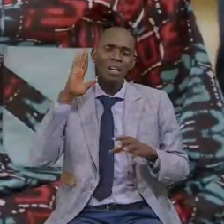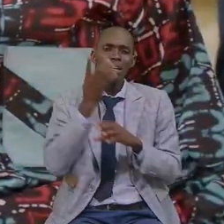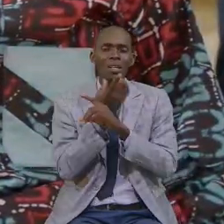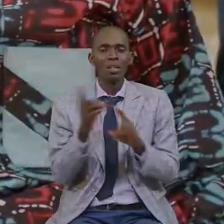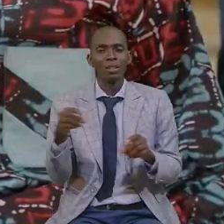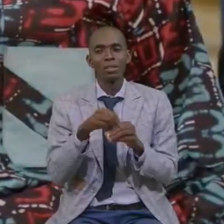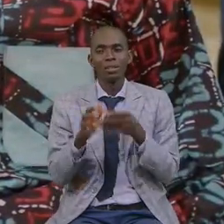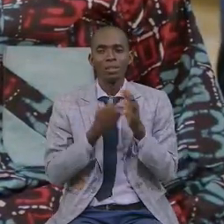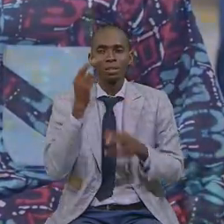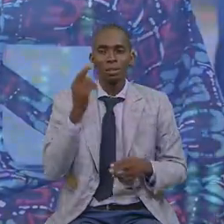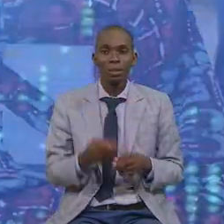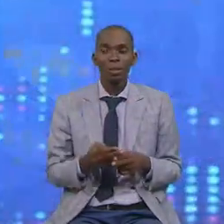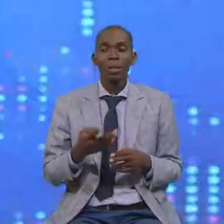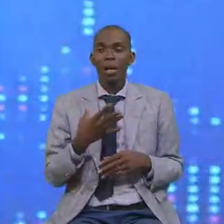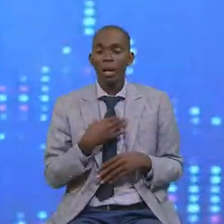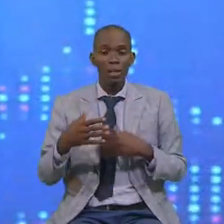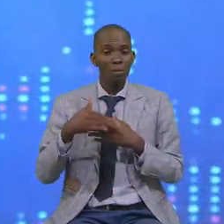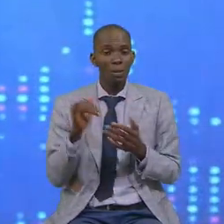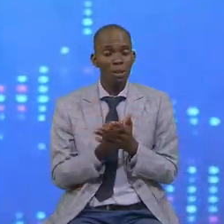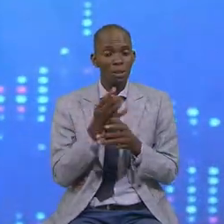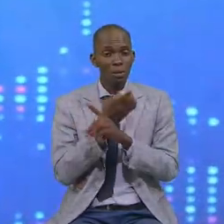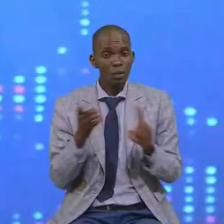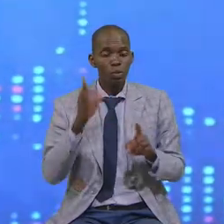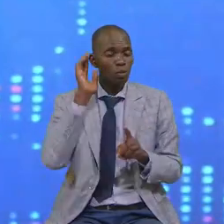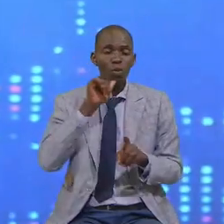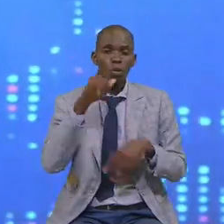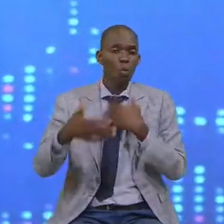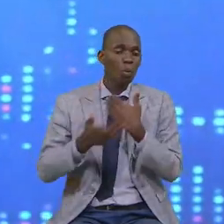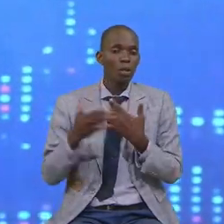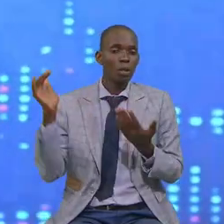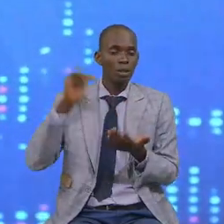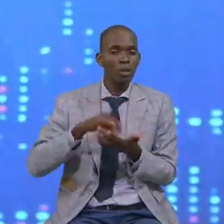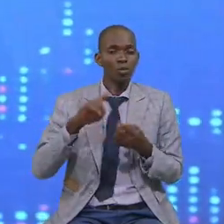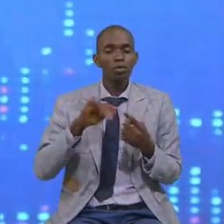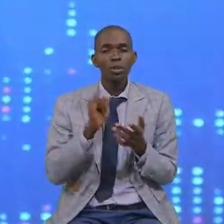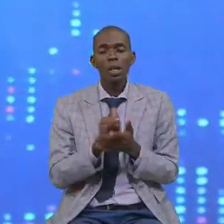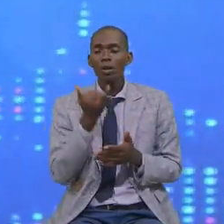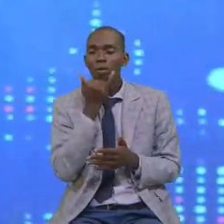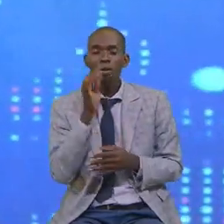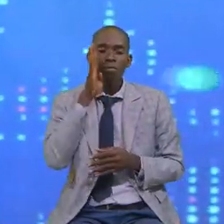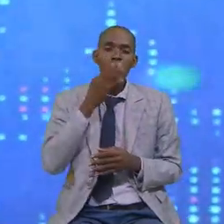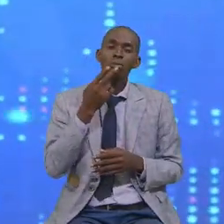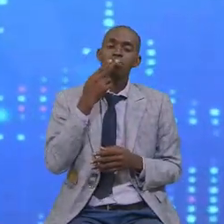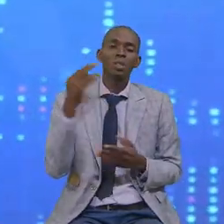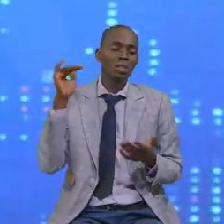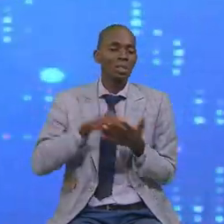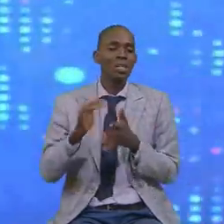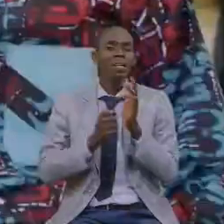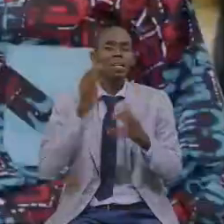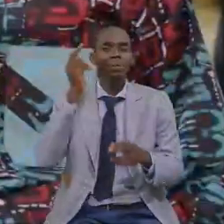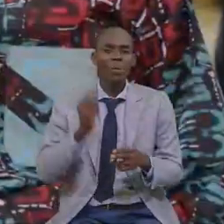And after that, deliverance will not go back to that substance anymore in Jesus'